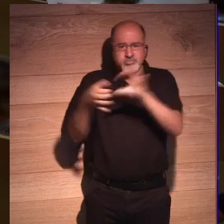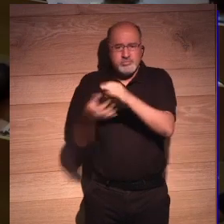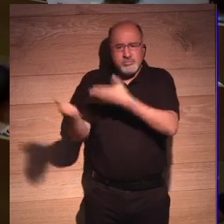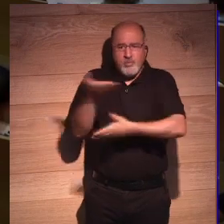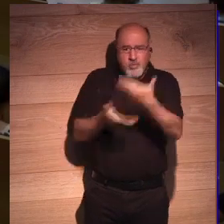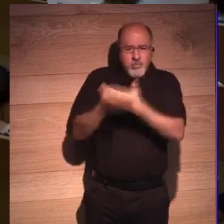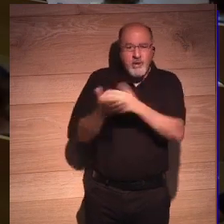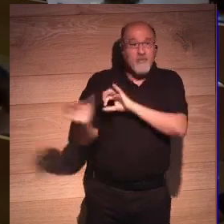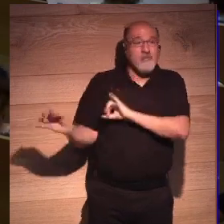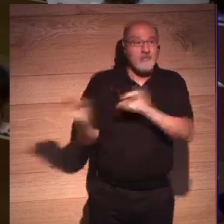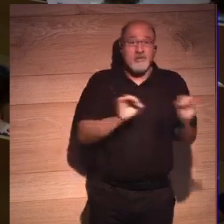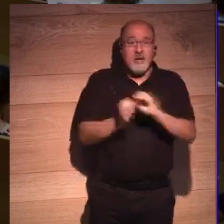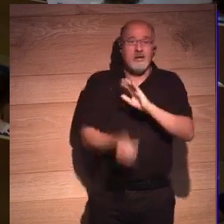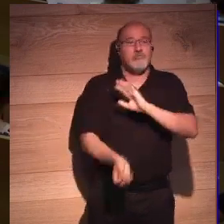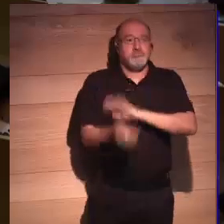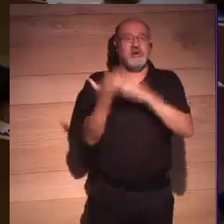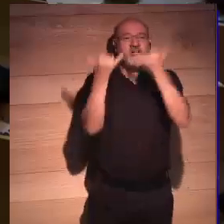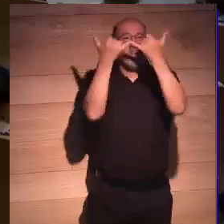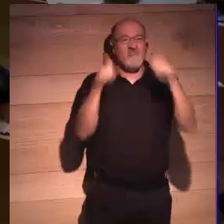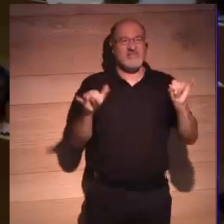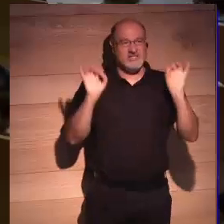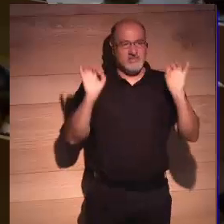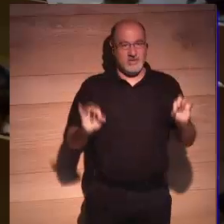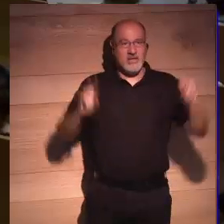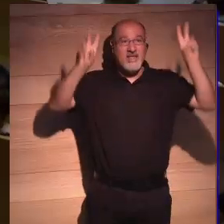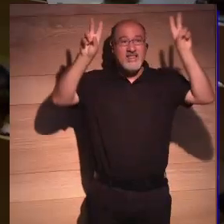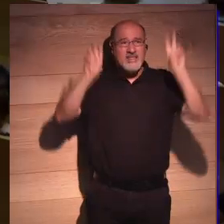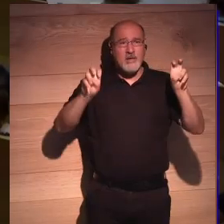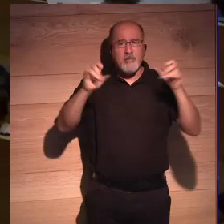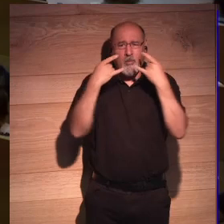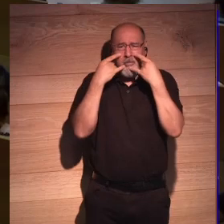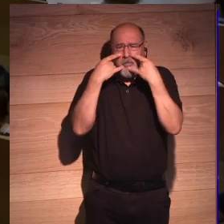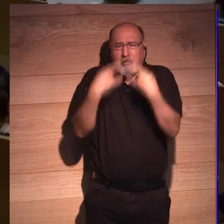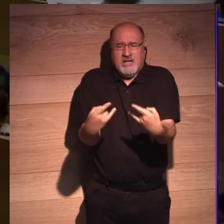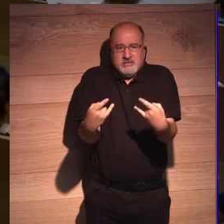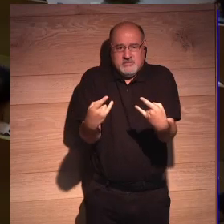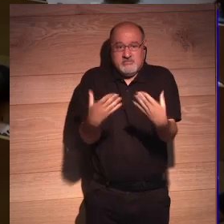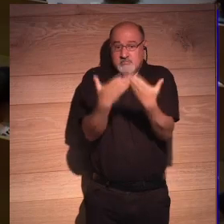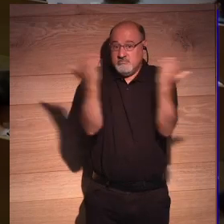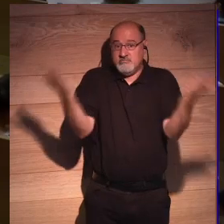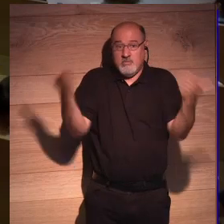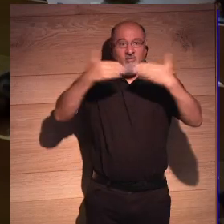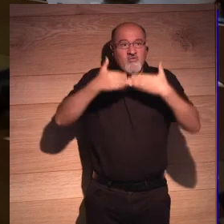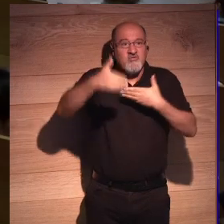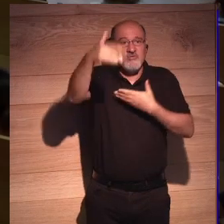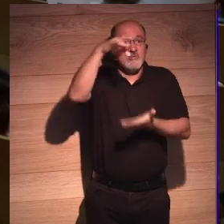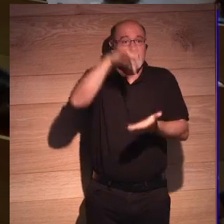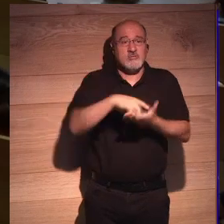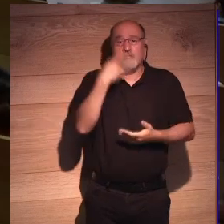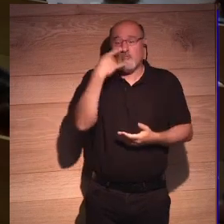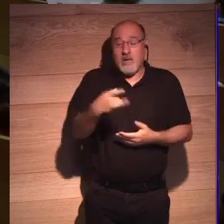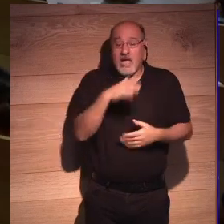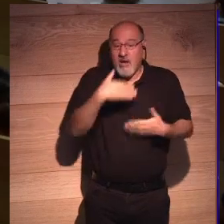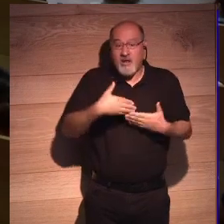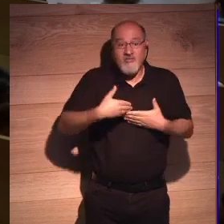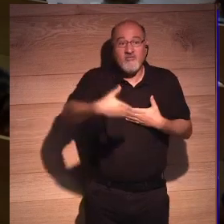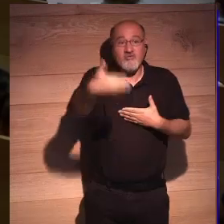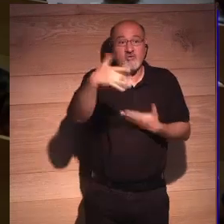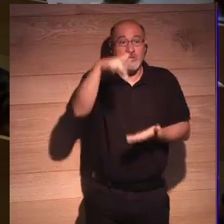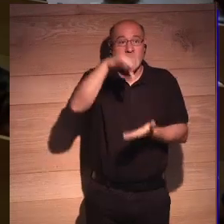festival. And today we are gathered with a theme that is passionate and worrying